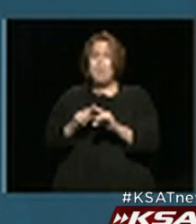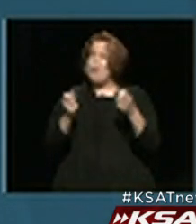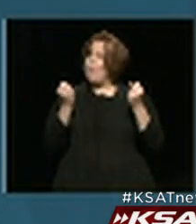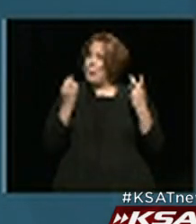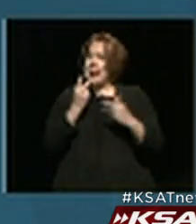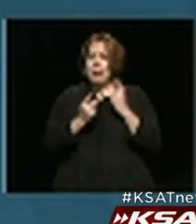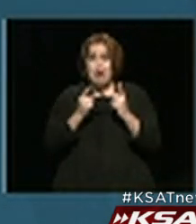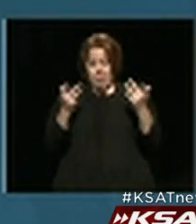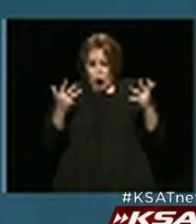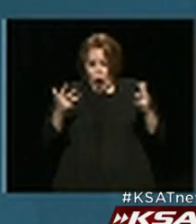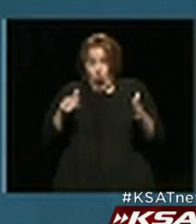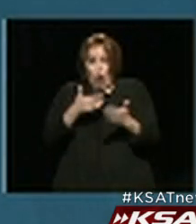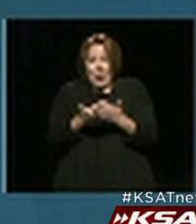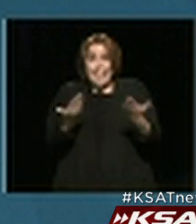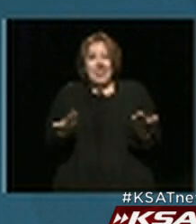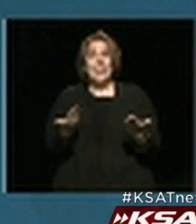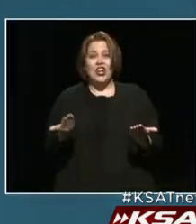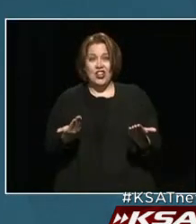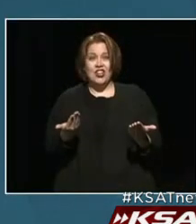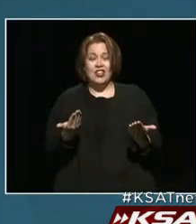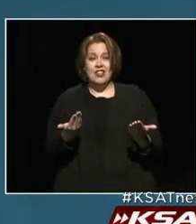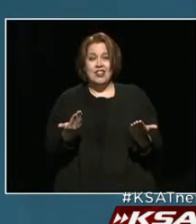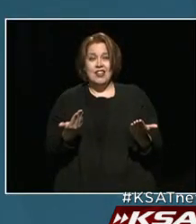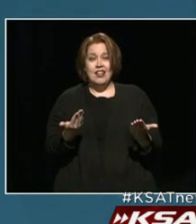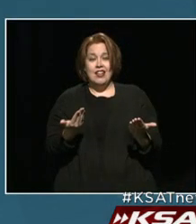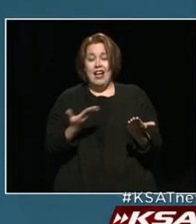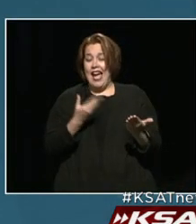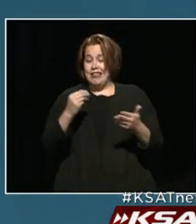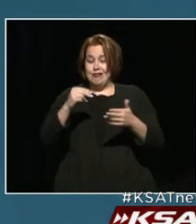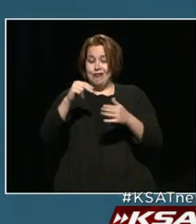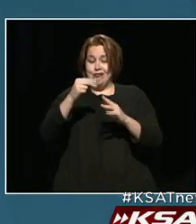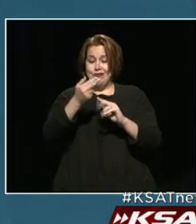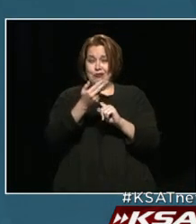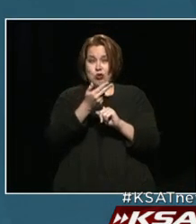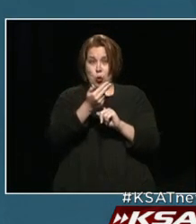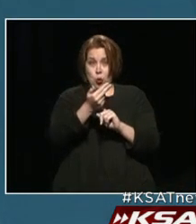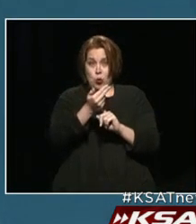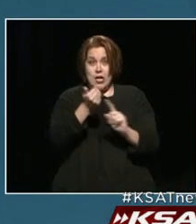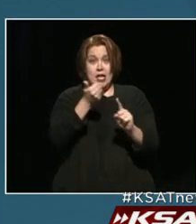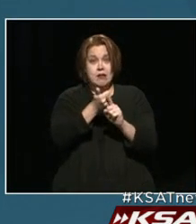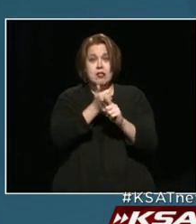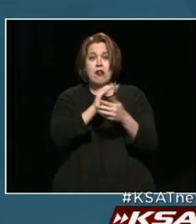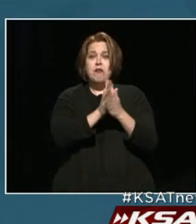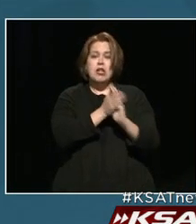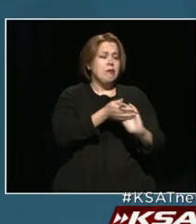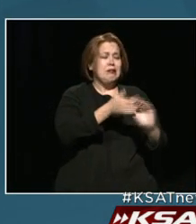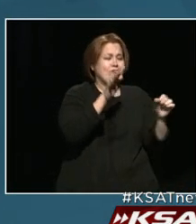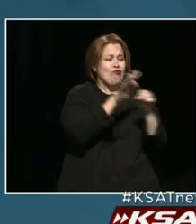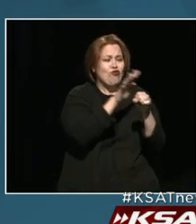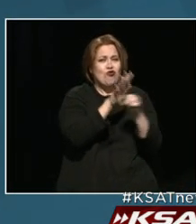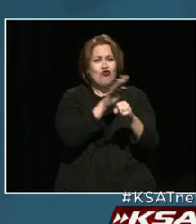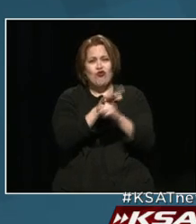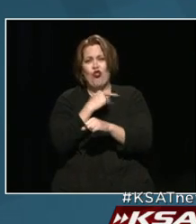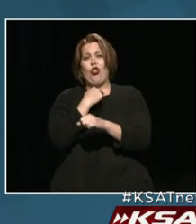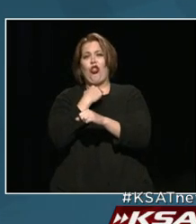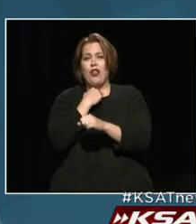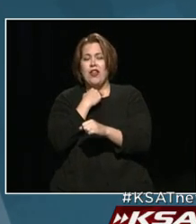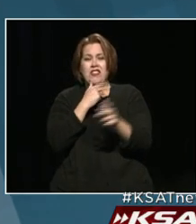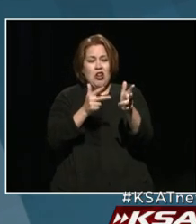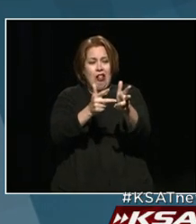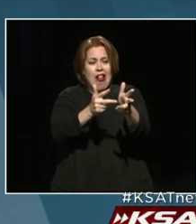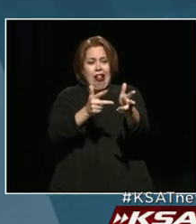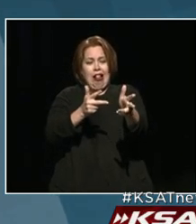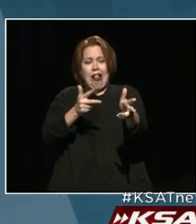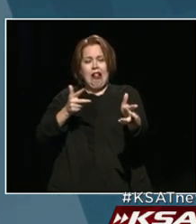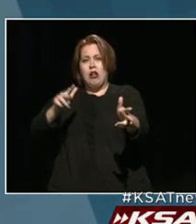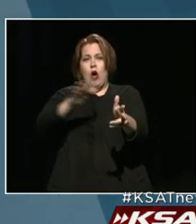here already. And the hotels are just getting jammed up. There's traffic all over